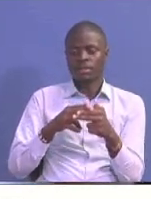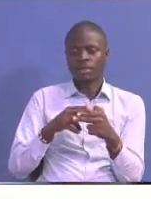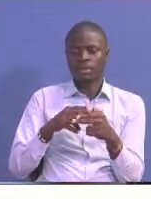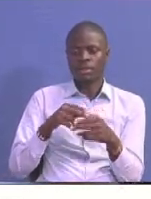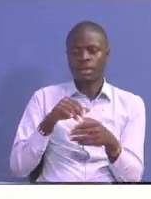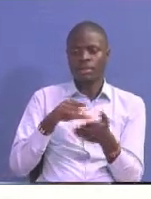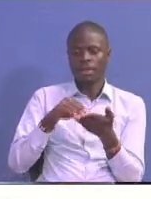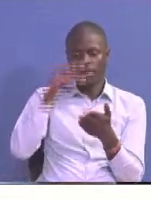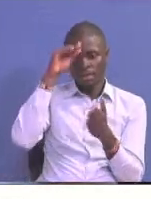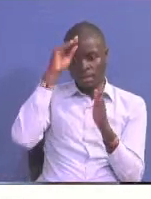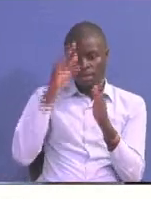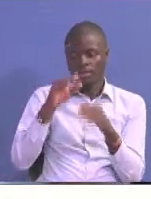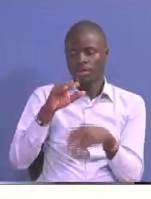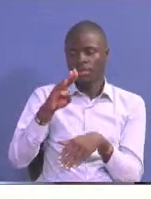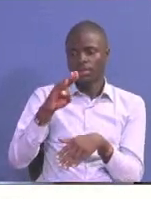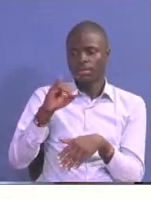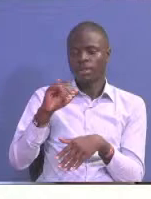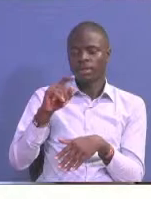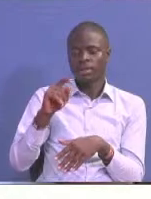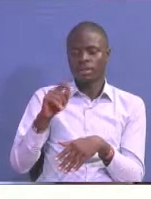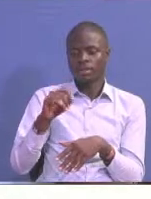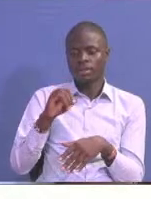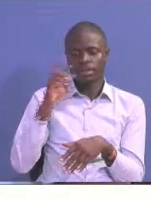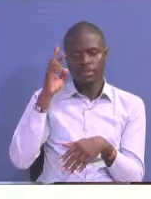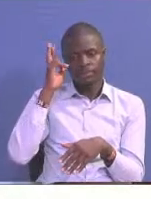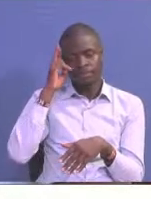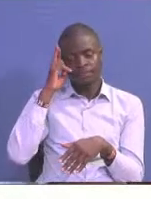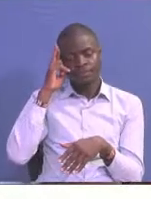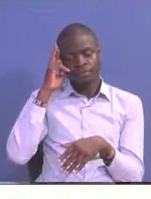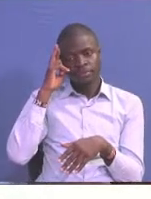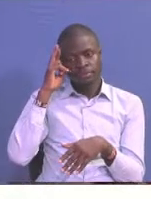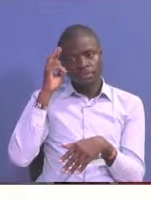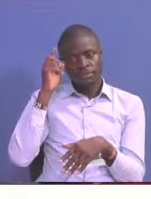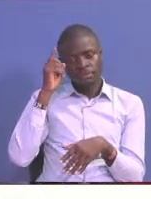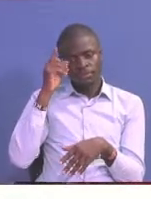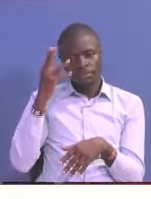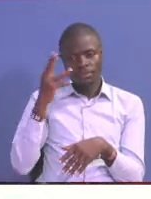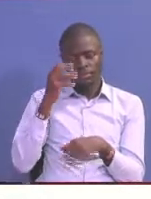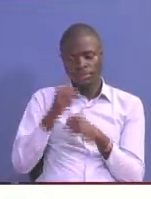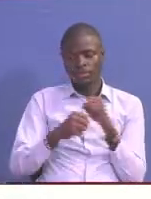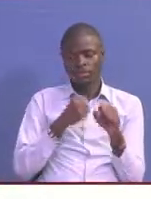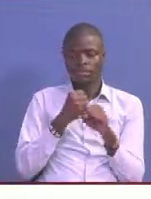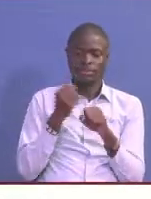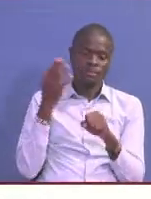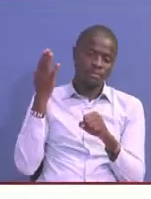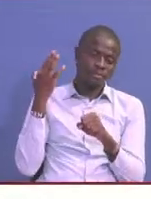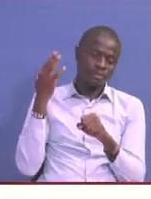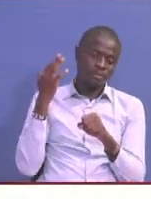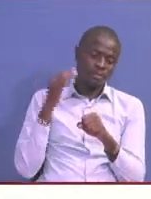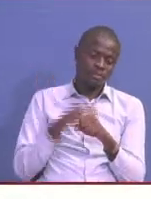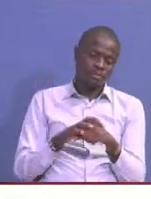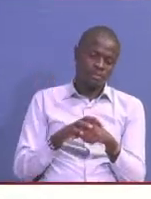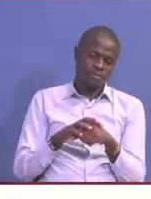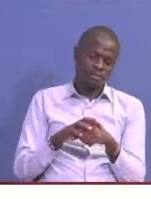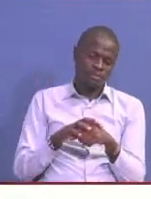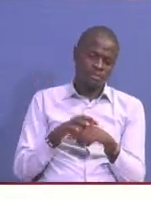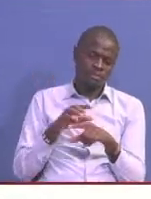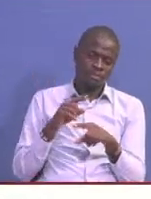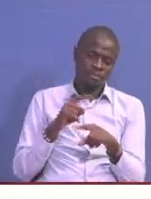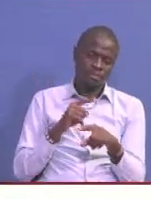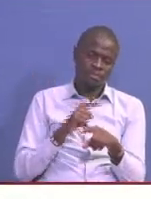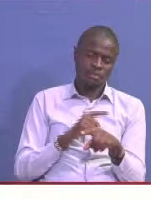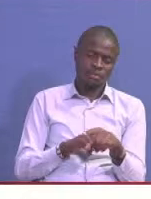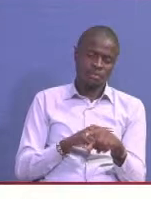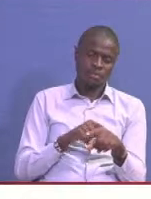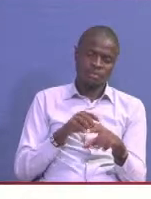student. And I remember 4 years down the line, when I was out